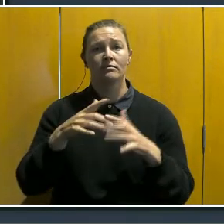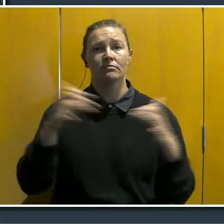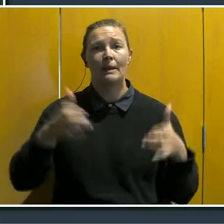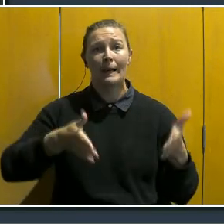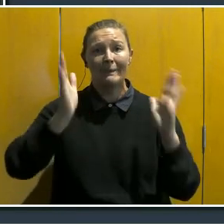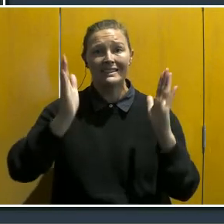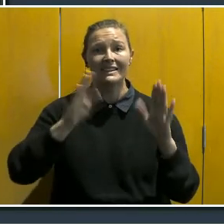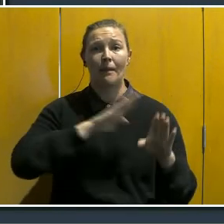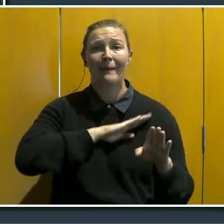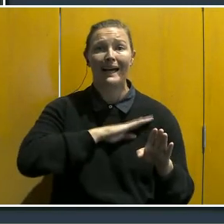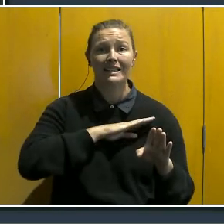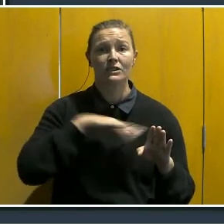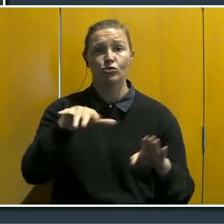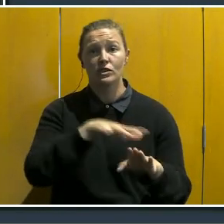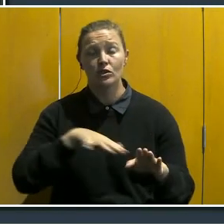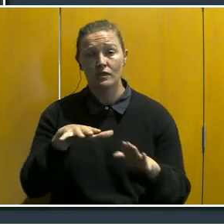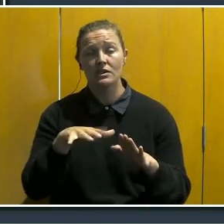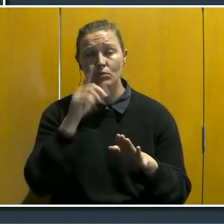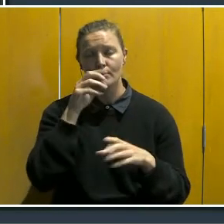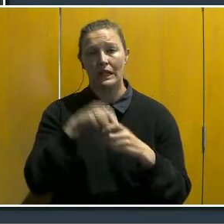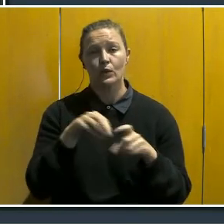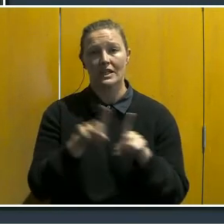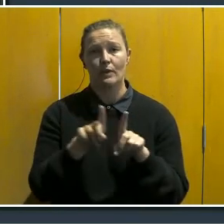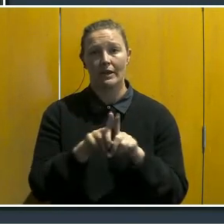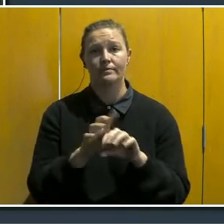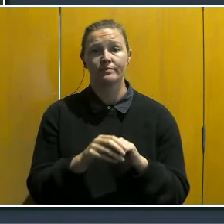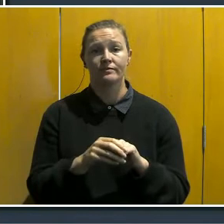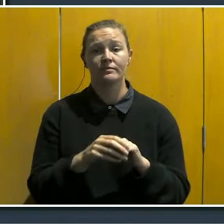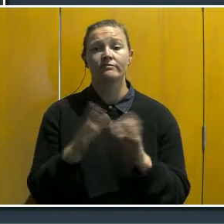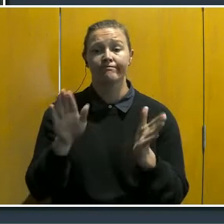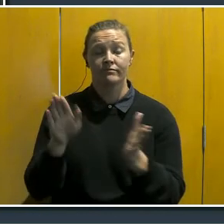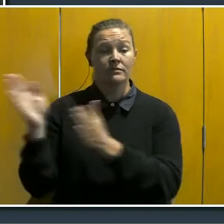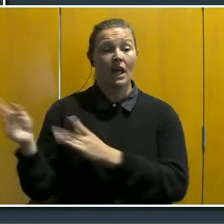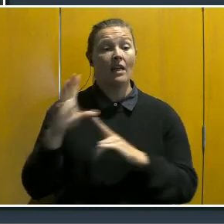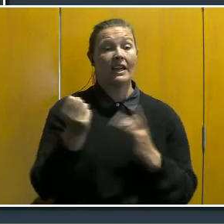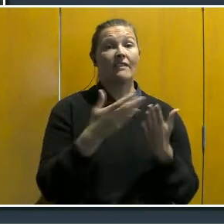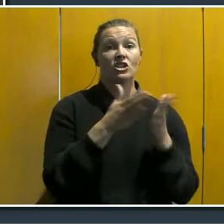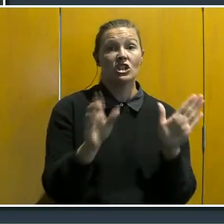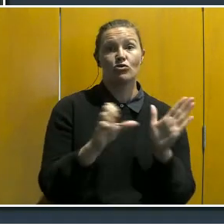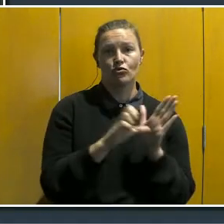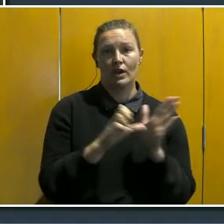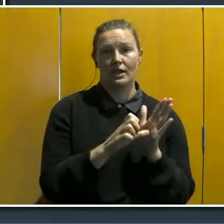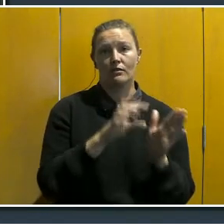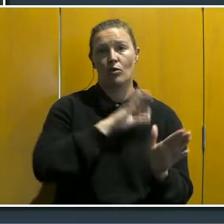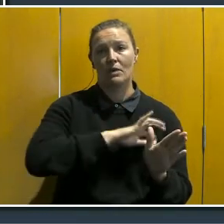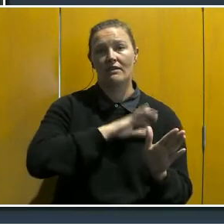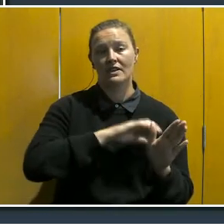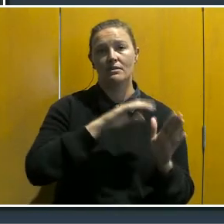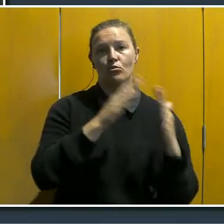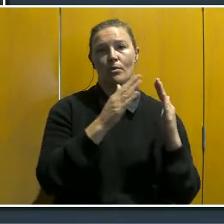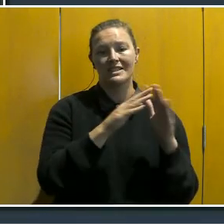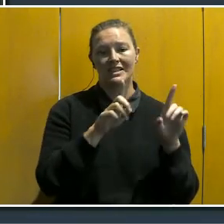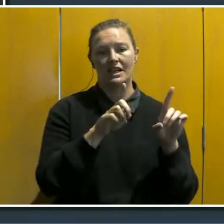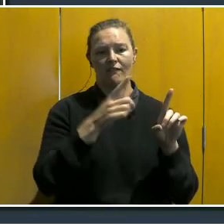parks and reserves may also be included. Then there is the general rate for which the benefits for property such as ours